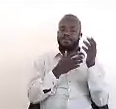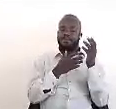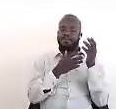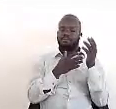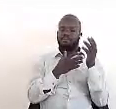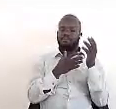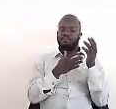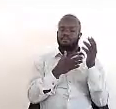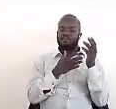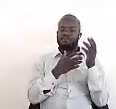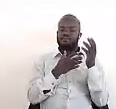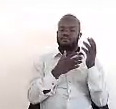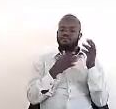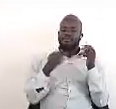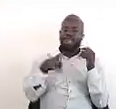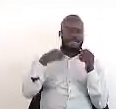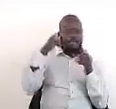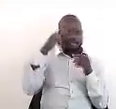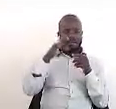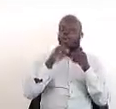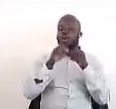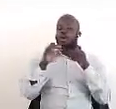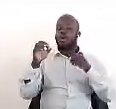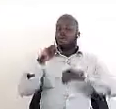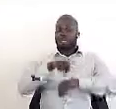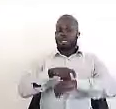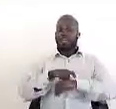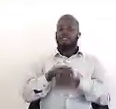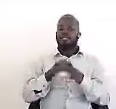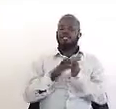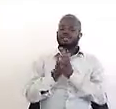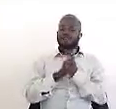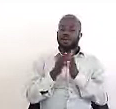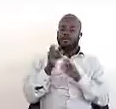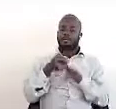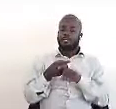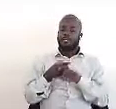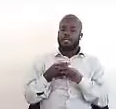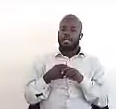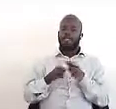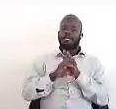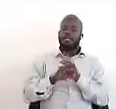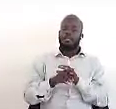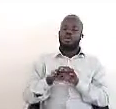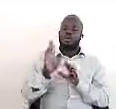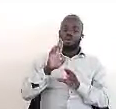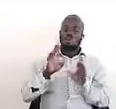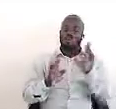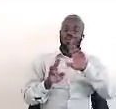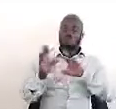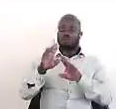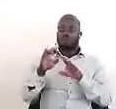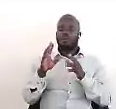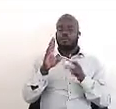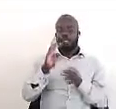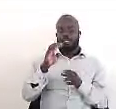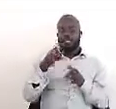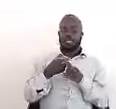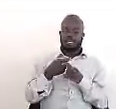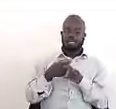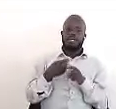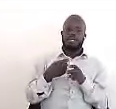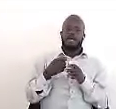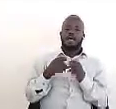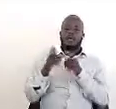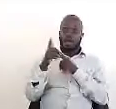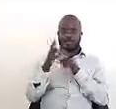actually caused, it seems like, by long-term stimulation of B cells, like years and years and years of B